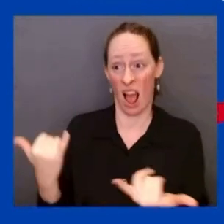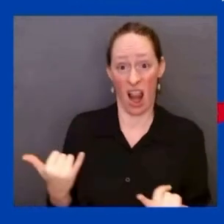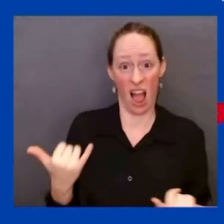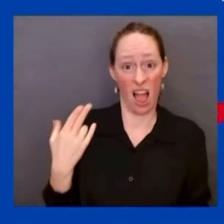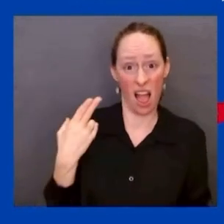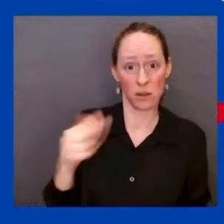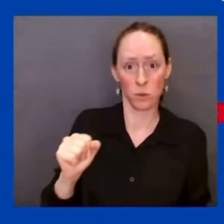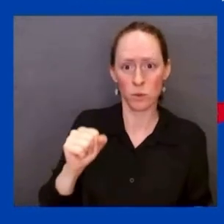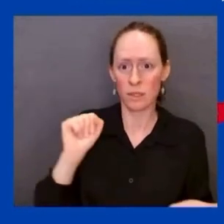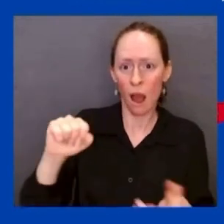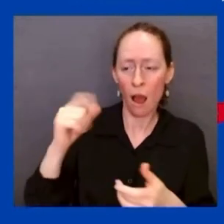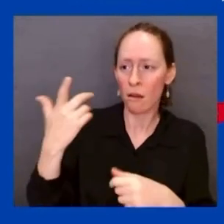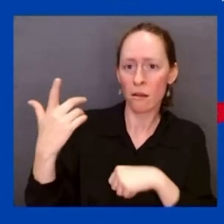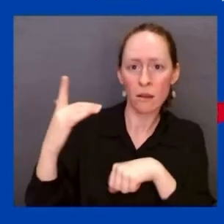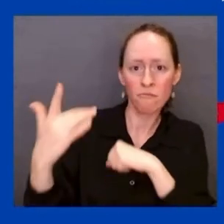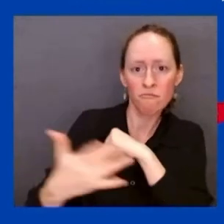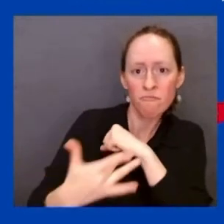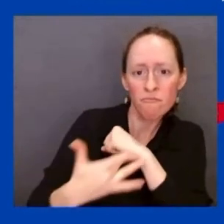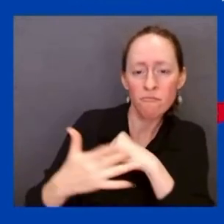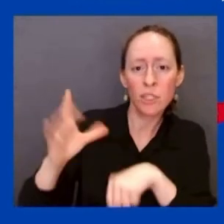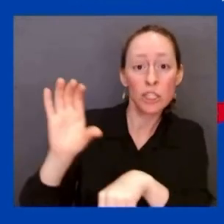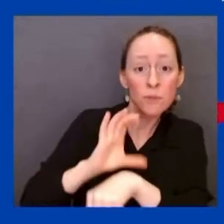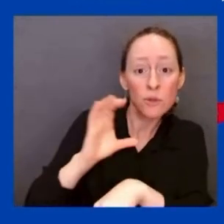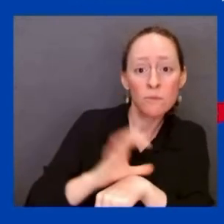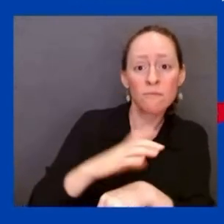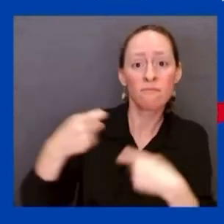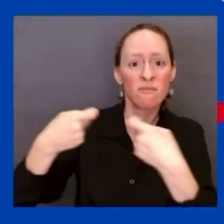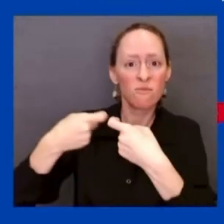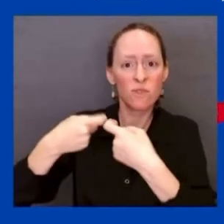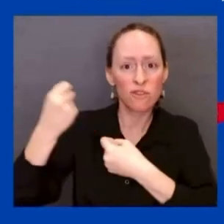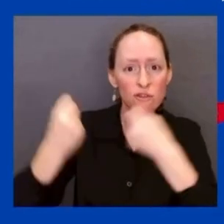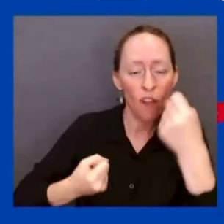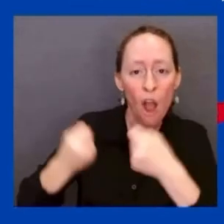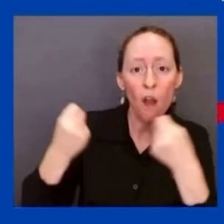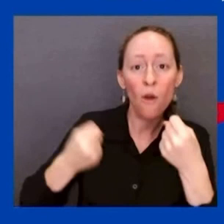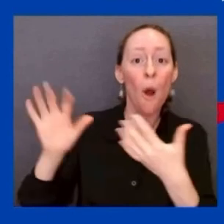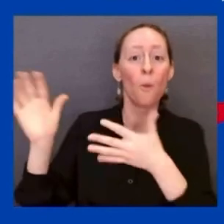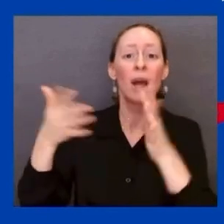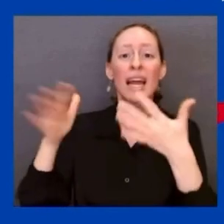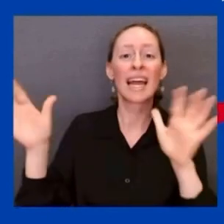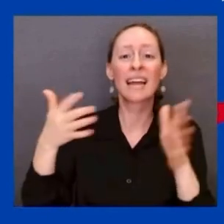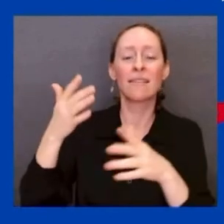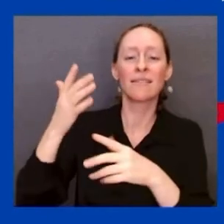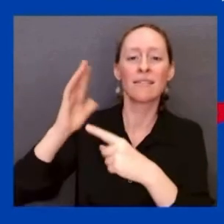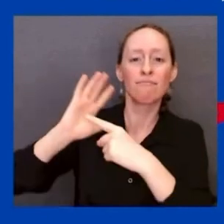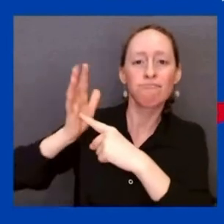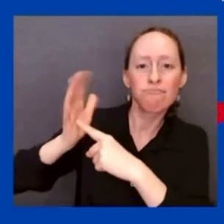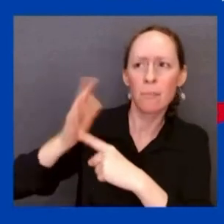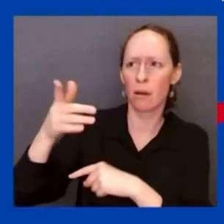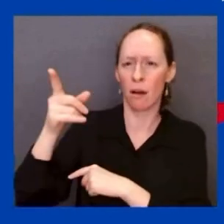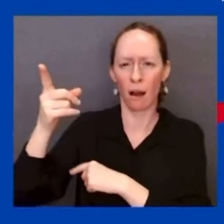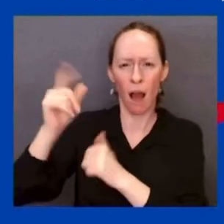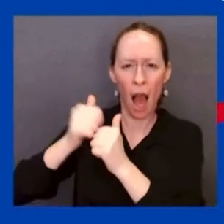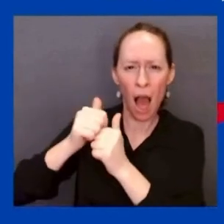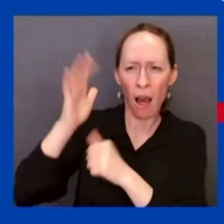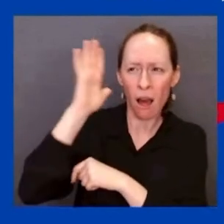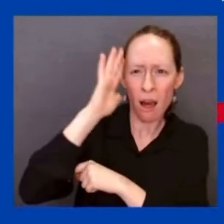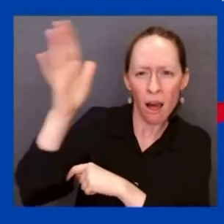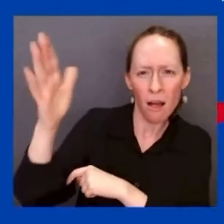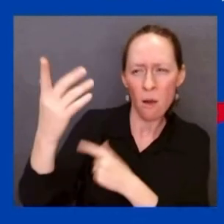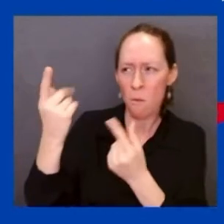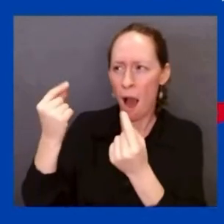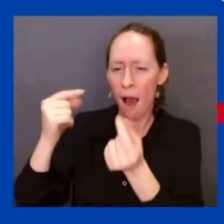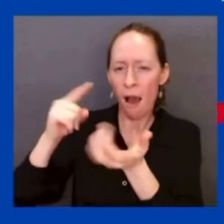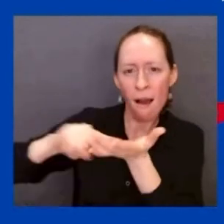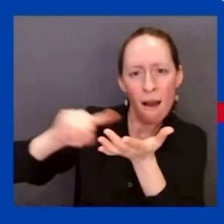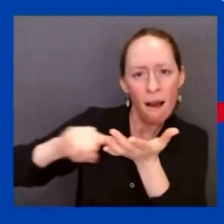future. They're helping young people find registered apprenticeships and dual enrollment programs, which means